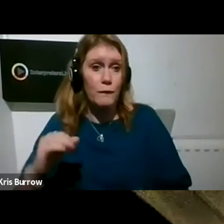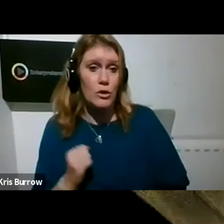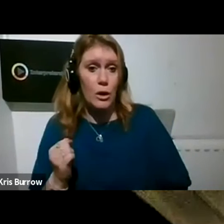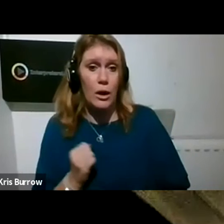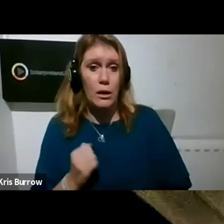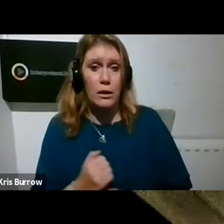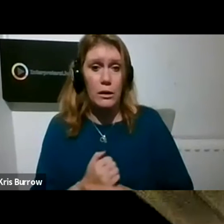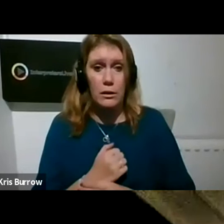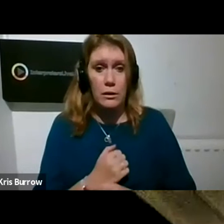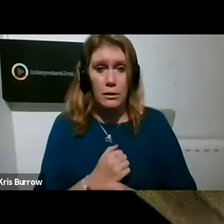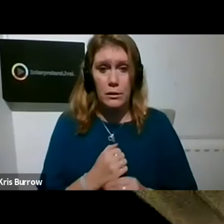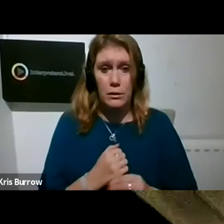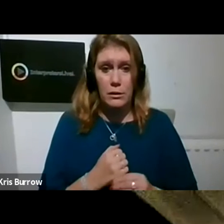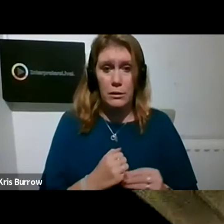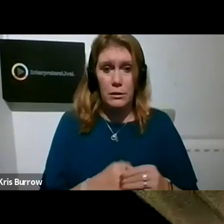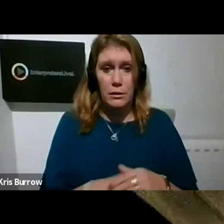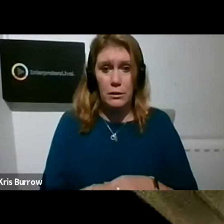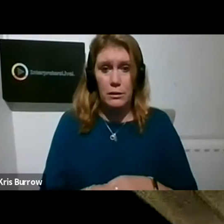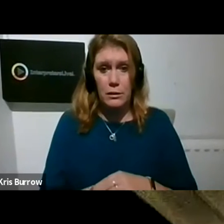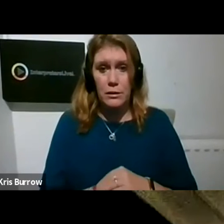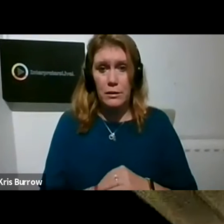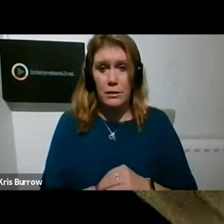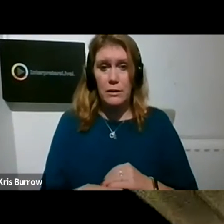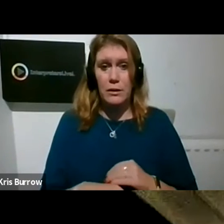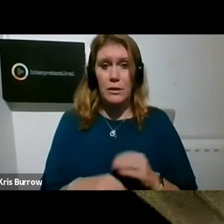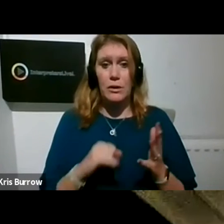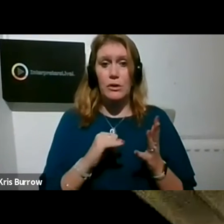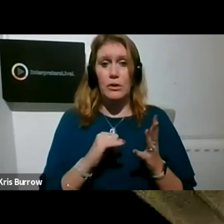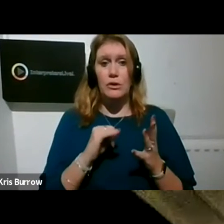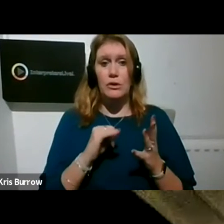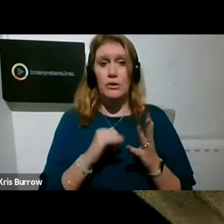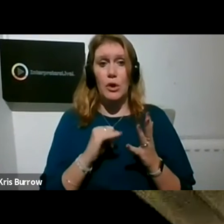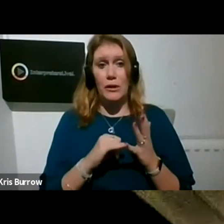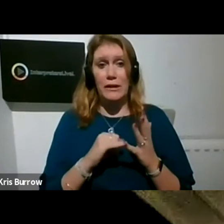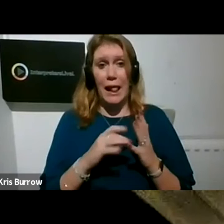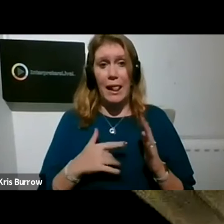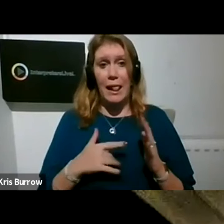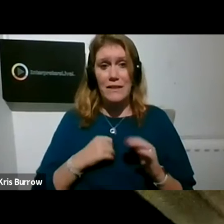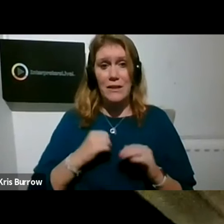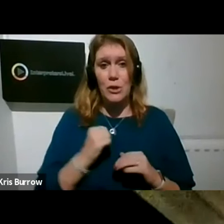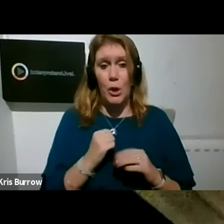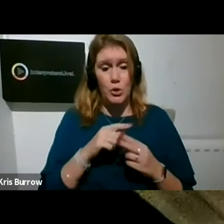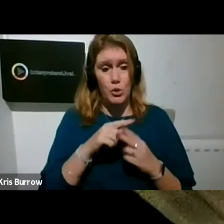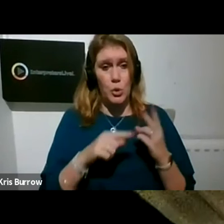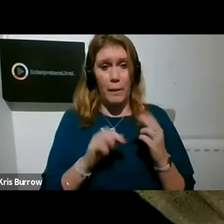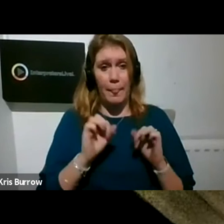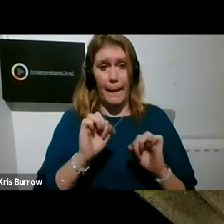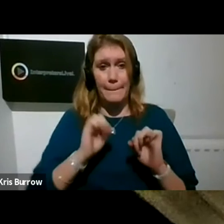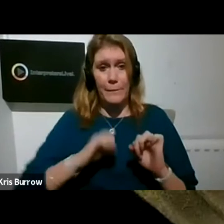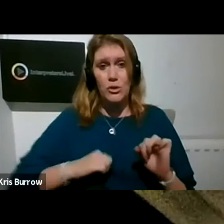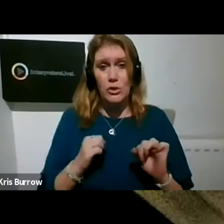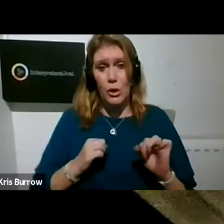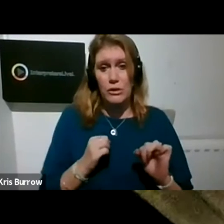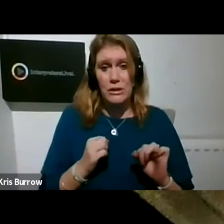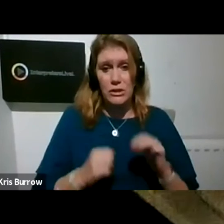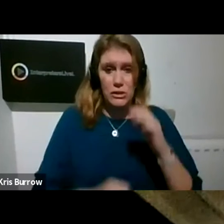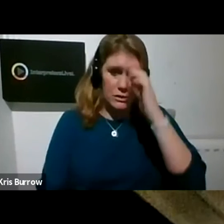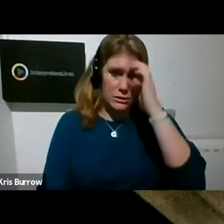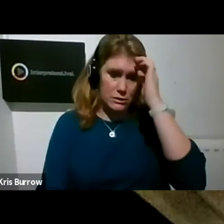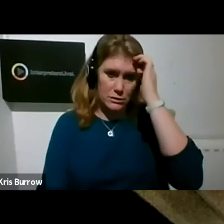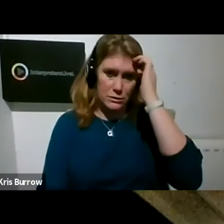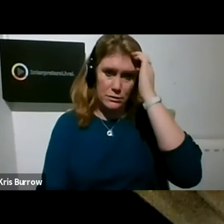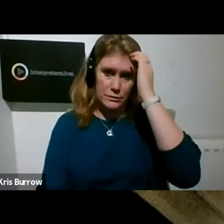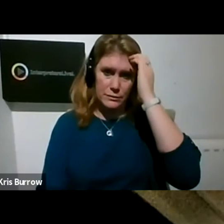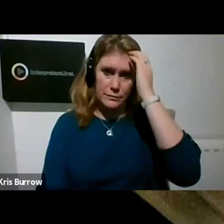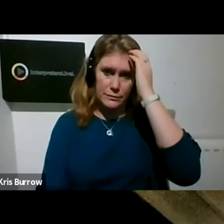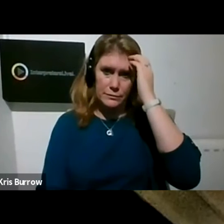I live in Scotland. Sonia lives in Scotland. Yeah. So two of us are Scottish. Yeah. We're Londoners. Yeah,